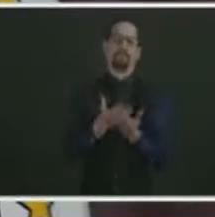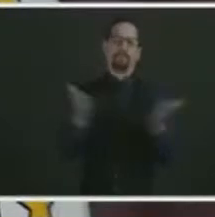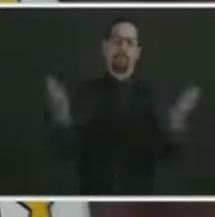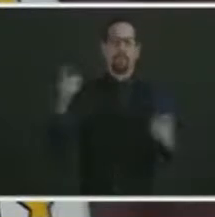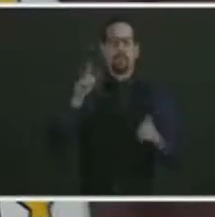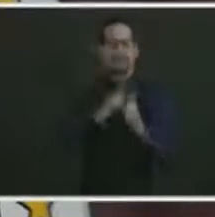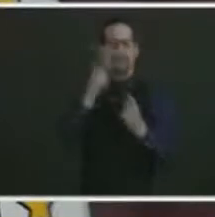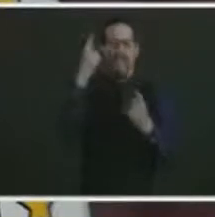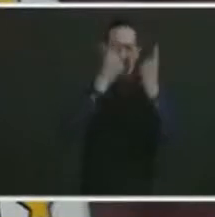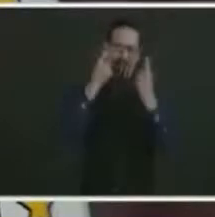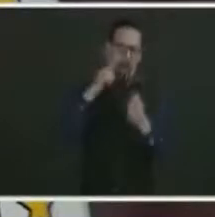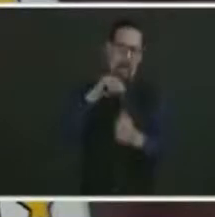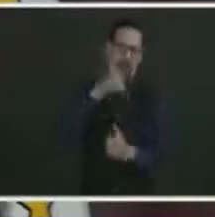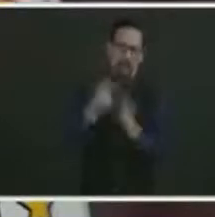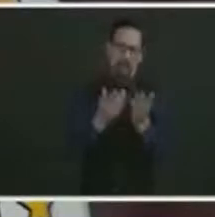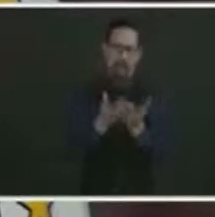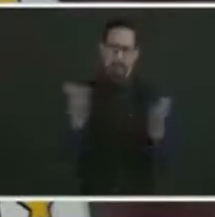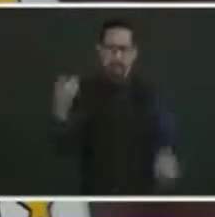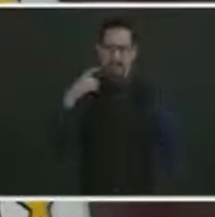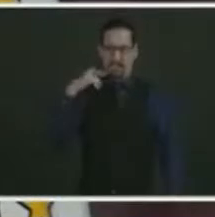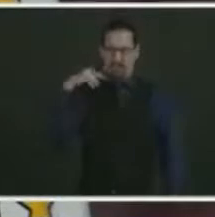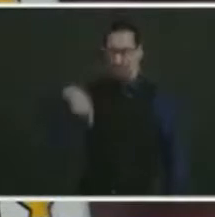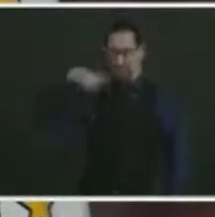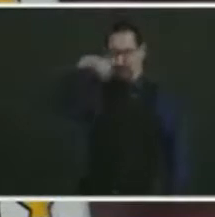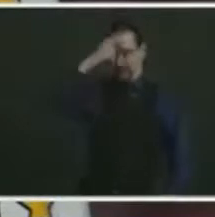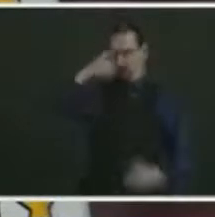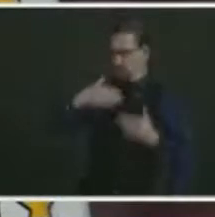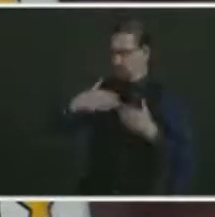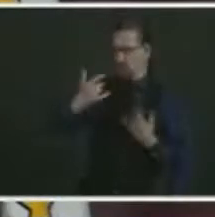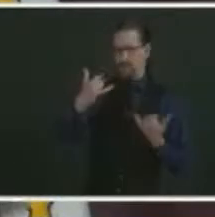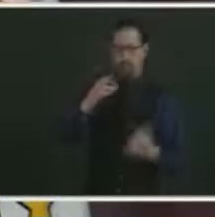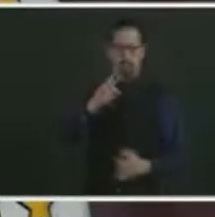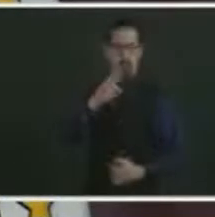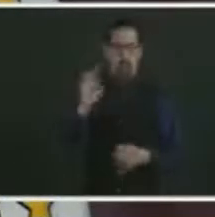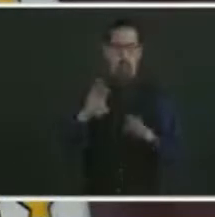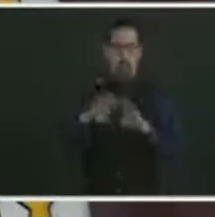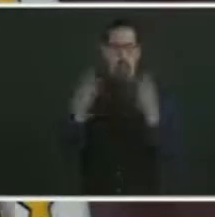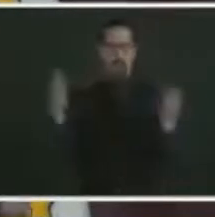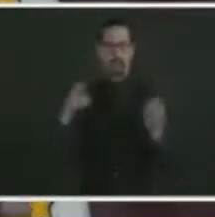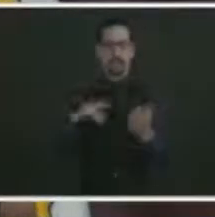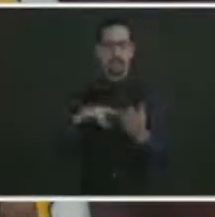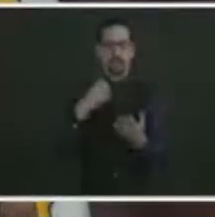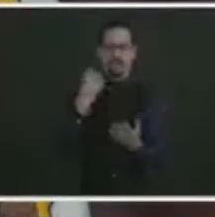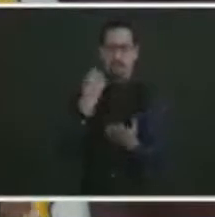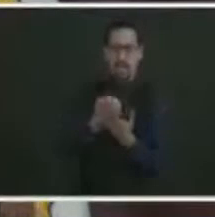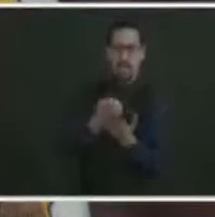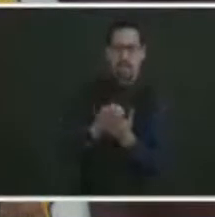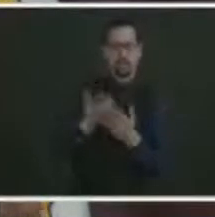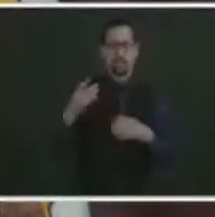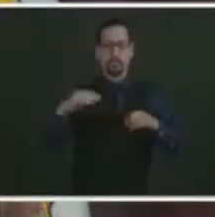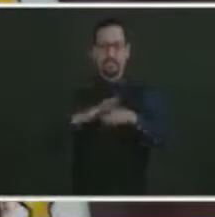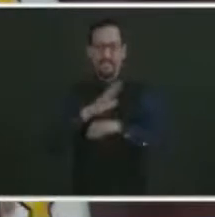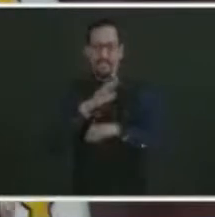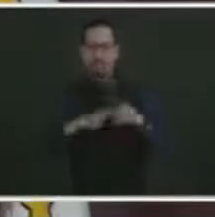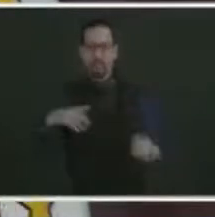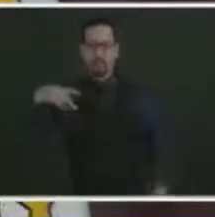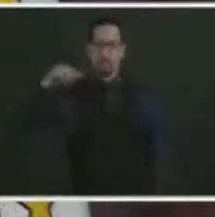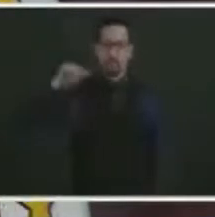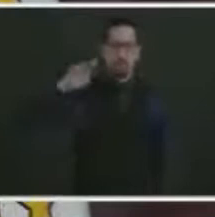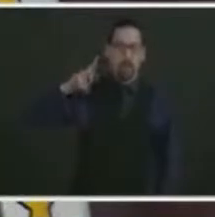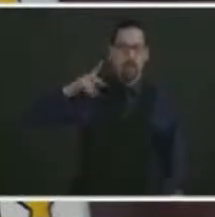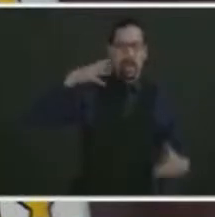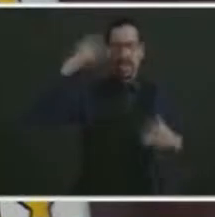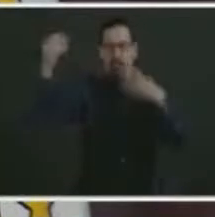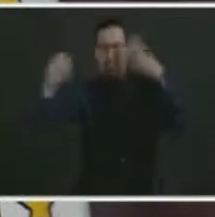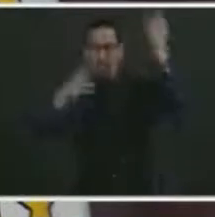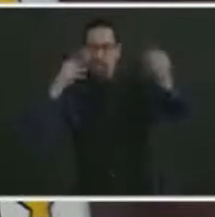the summer, as we reopen the economy, as we get schools back open, as we get to living our life as quote unquote